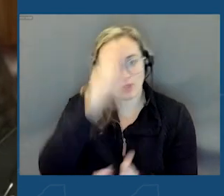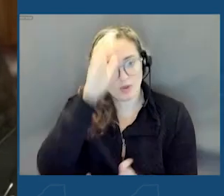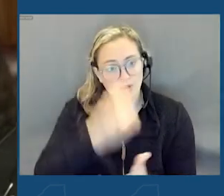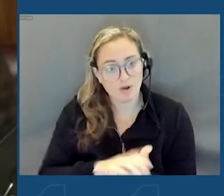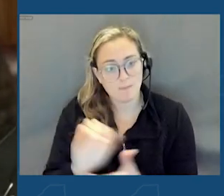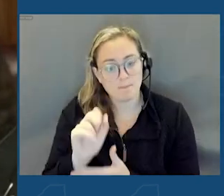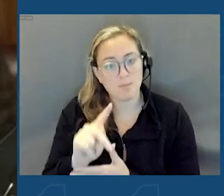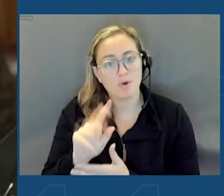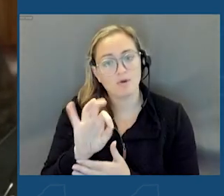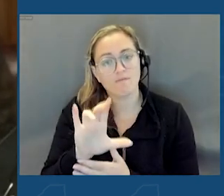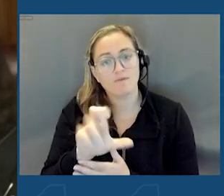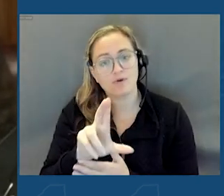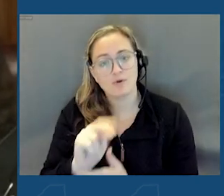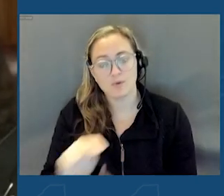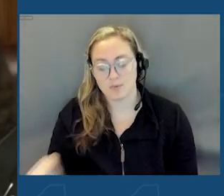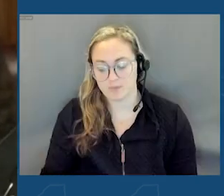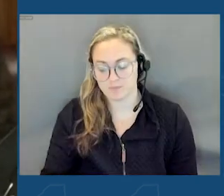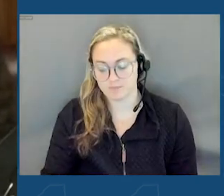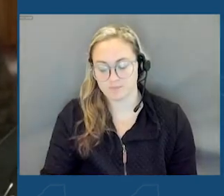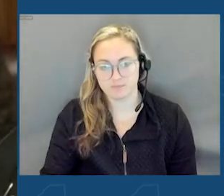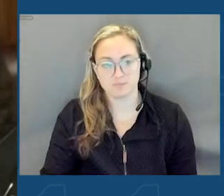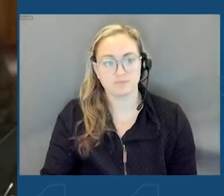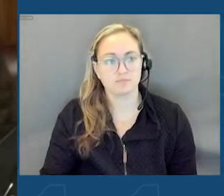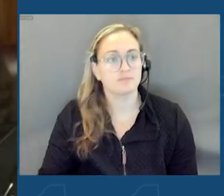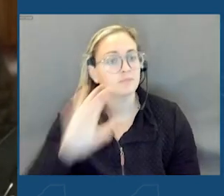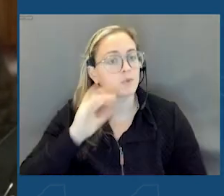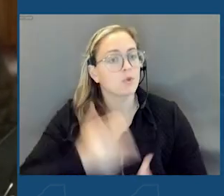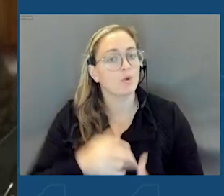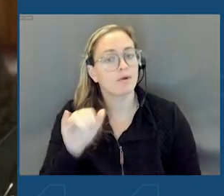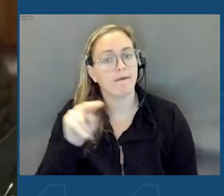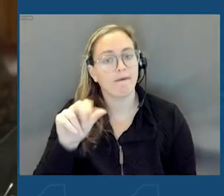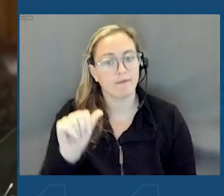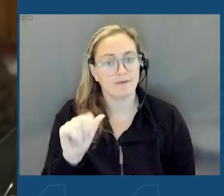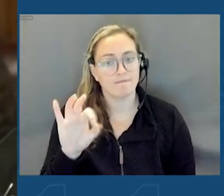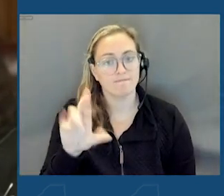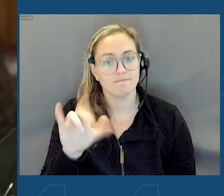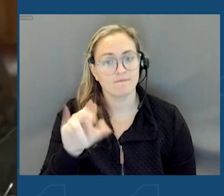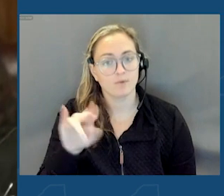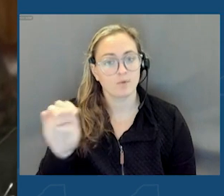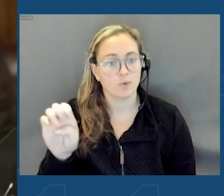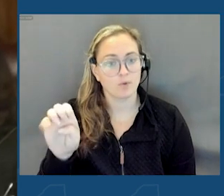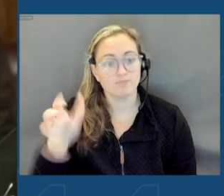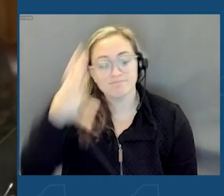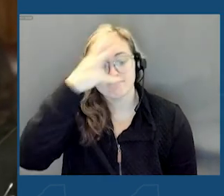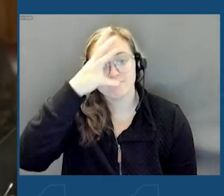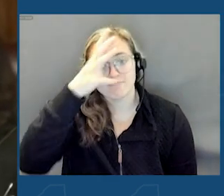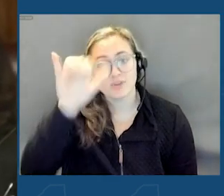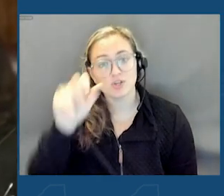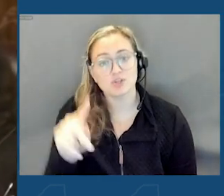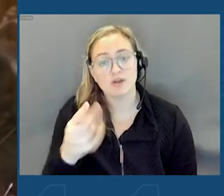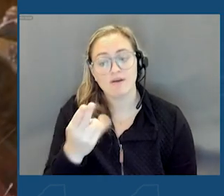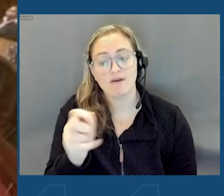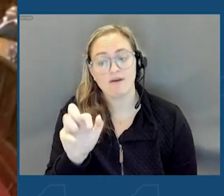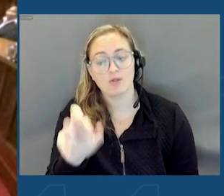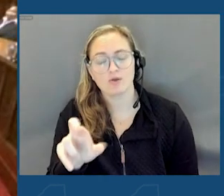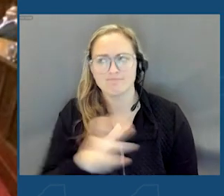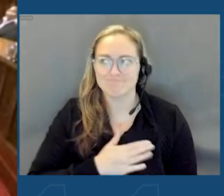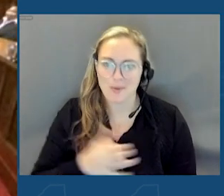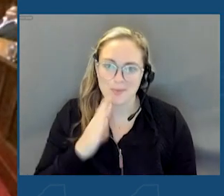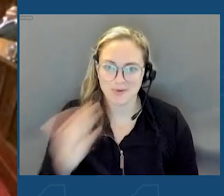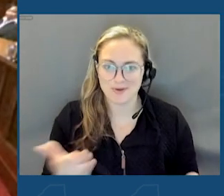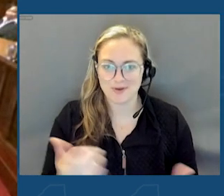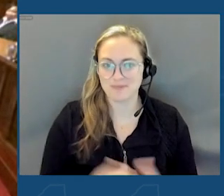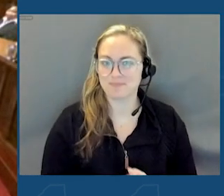Falcone, and their daughter, Anna Falcone. Her father, Jack Halligan, delighted you're here.